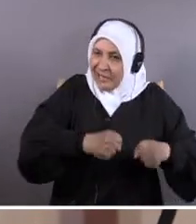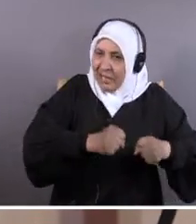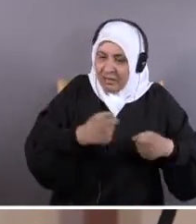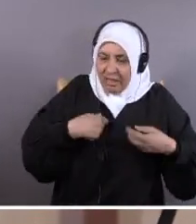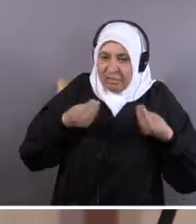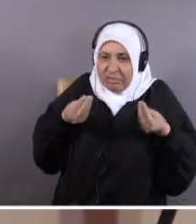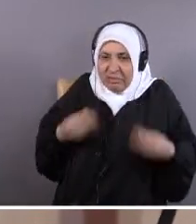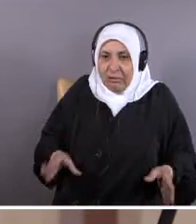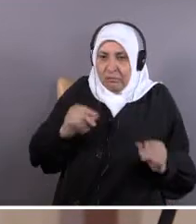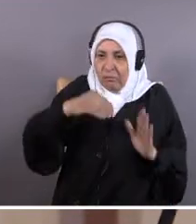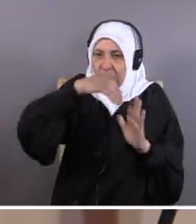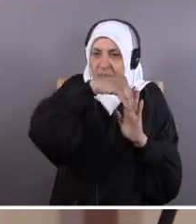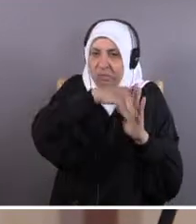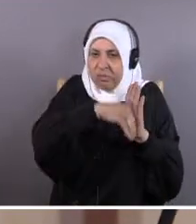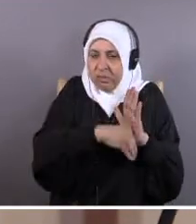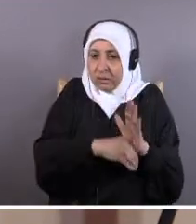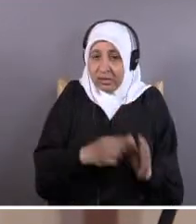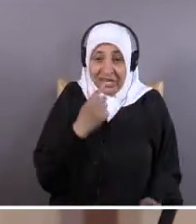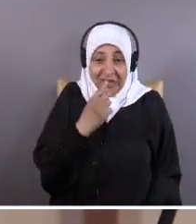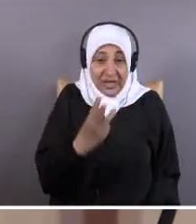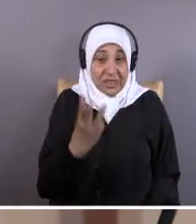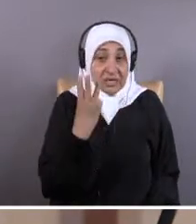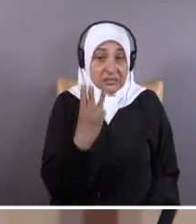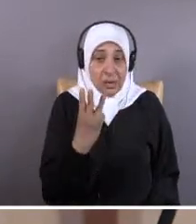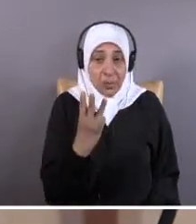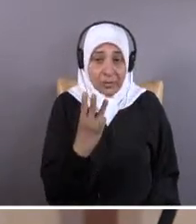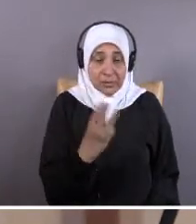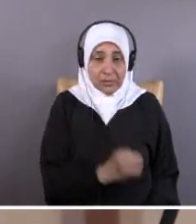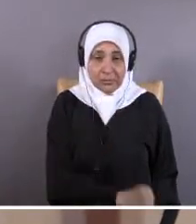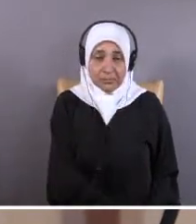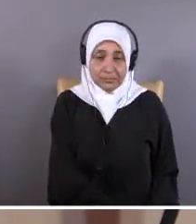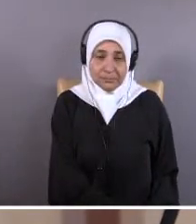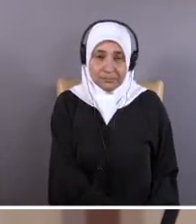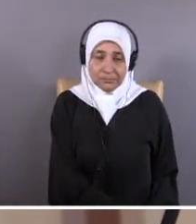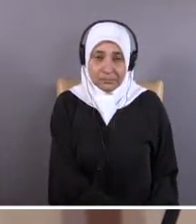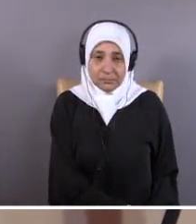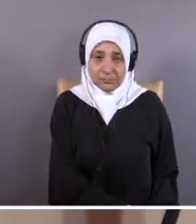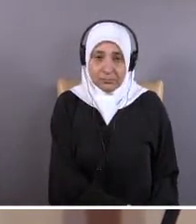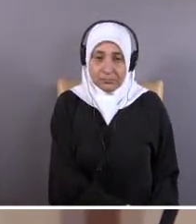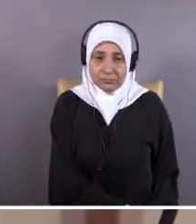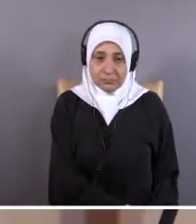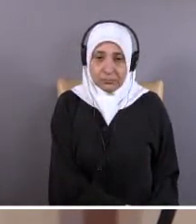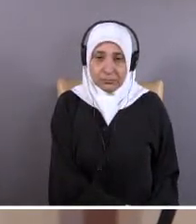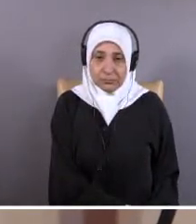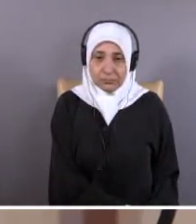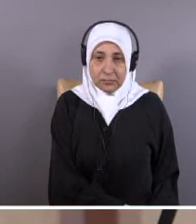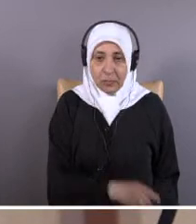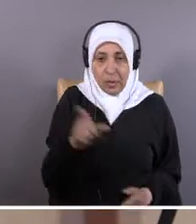For 3 years, they worked on assimilating